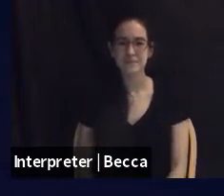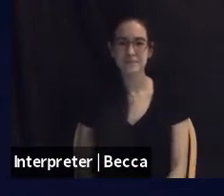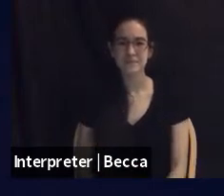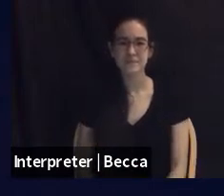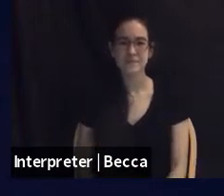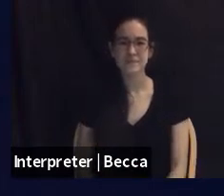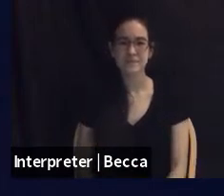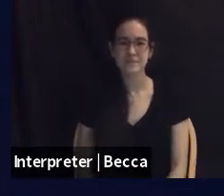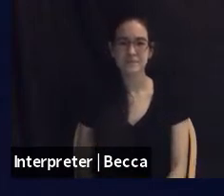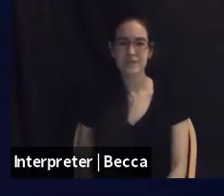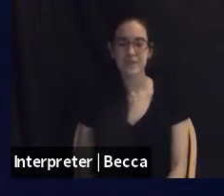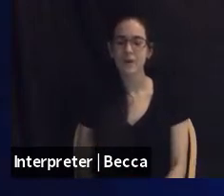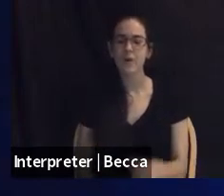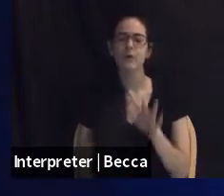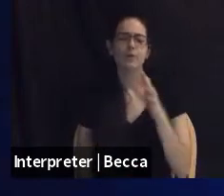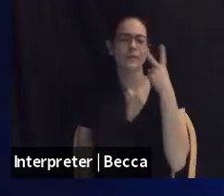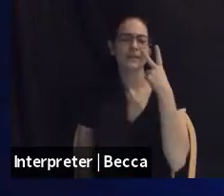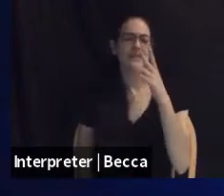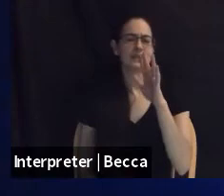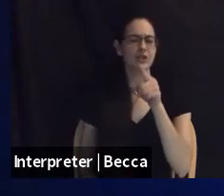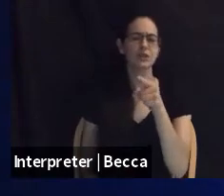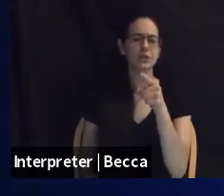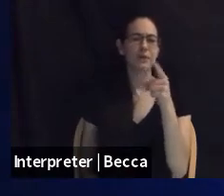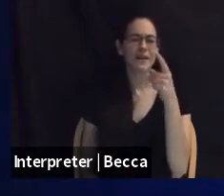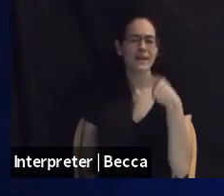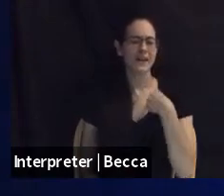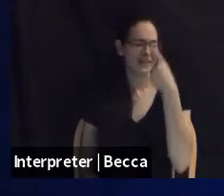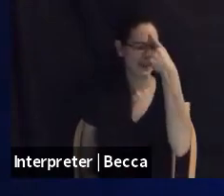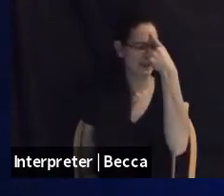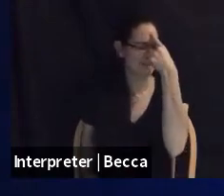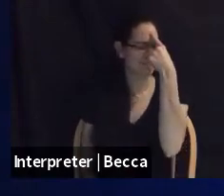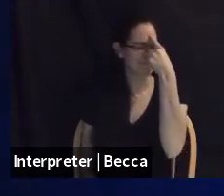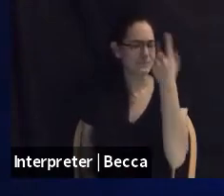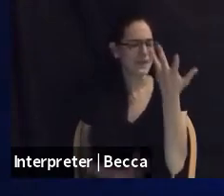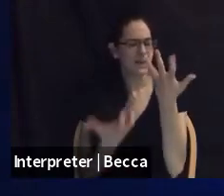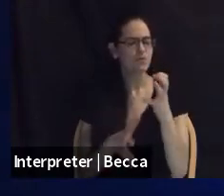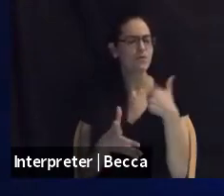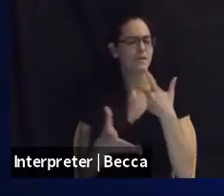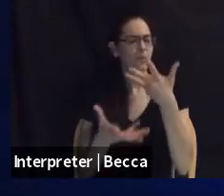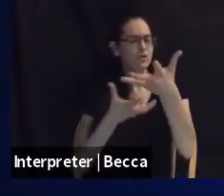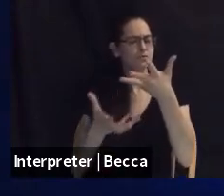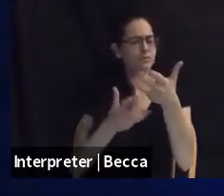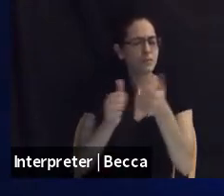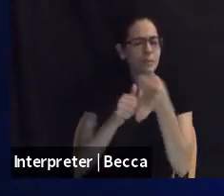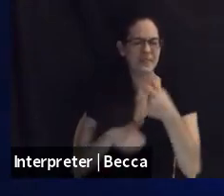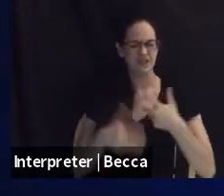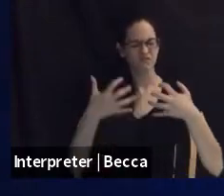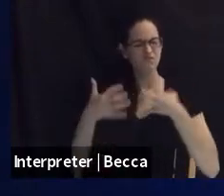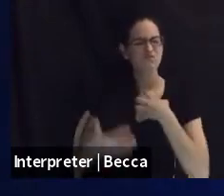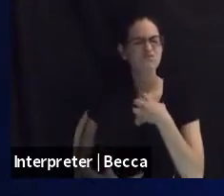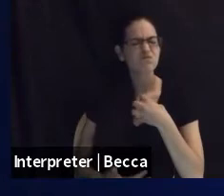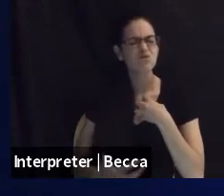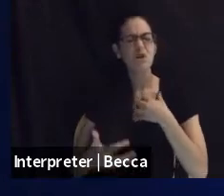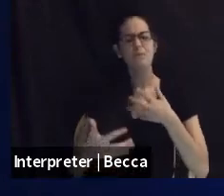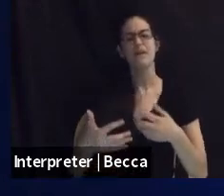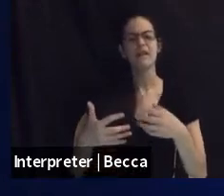Or do they see you and think, man, I don't even know if I want to get to know them. They're grouchy, they come into work late, they